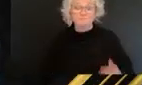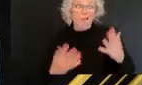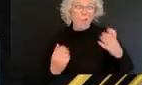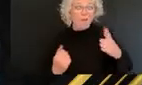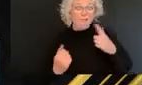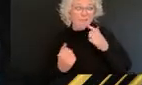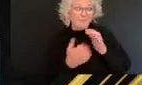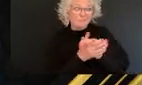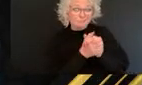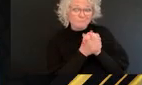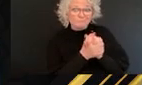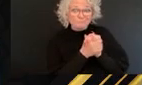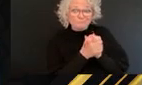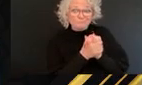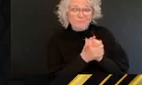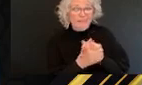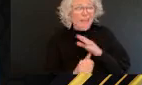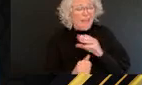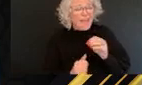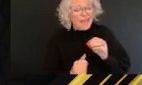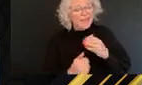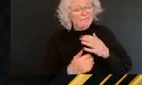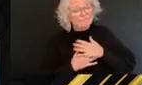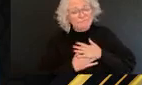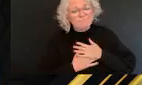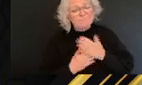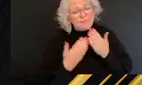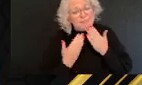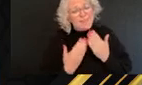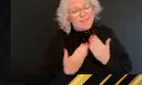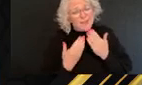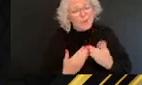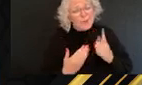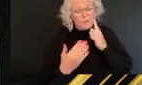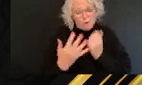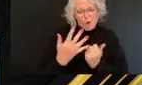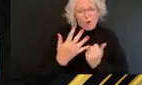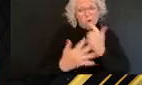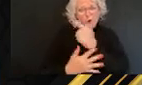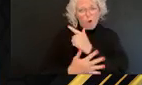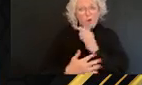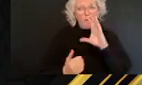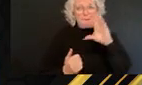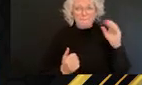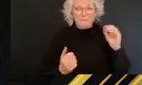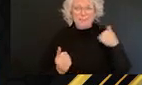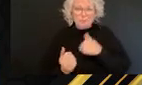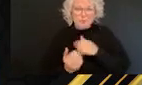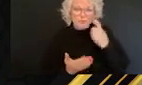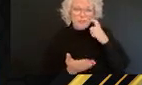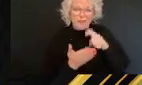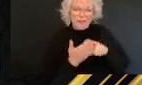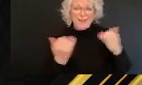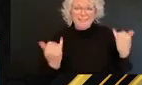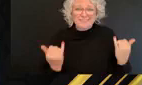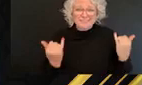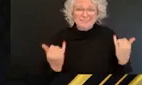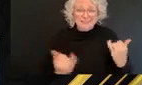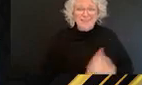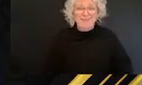I'd like to offer my congratulations and heartfelt thanks to each of the companies being recognized today.